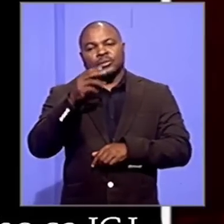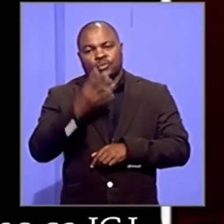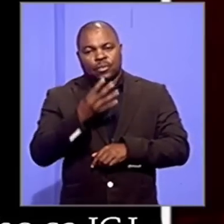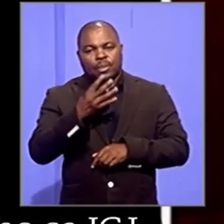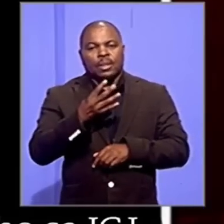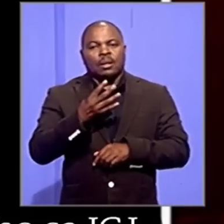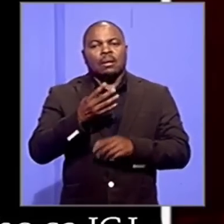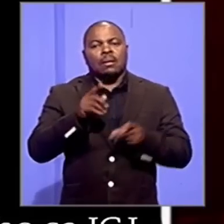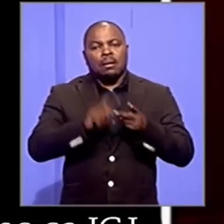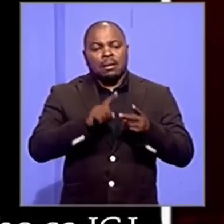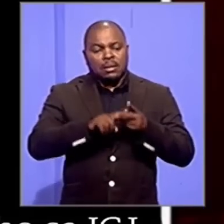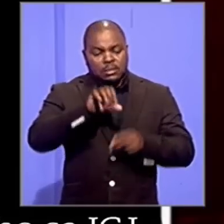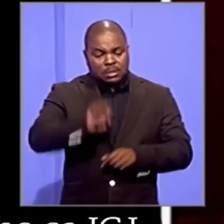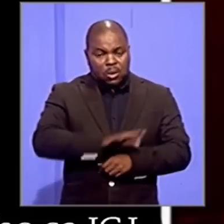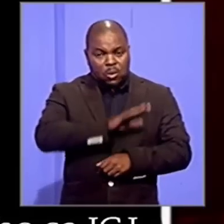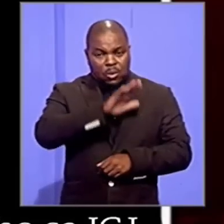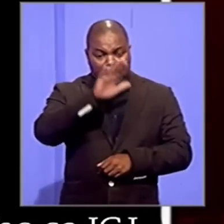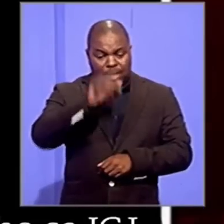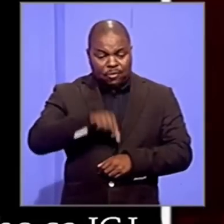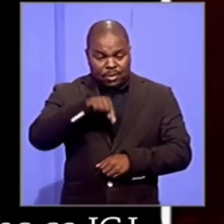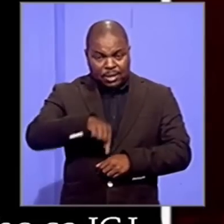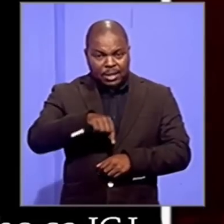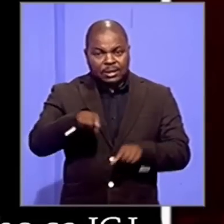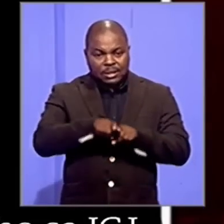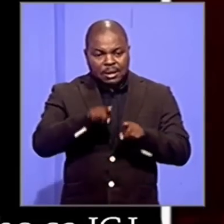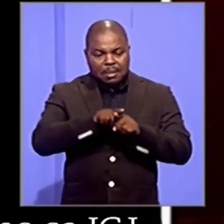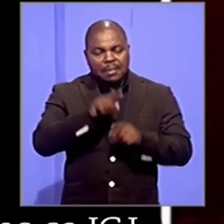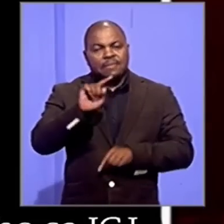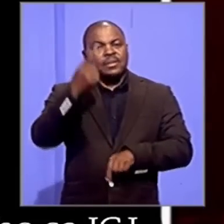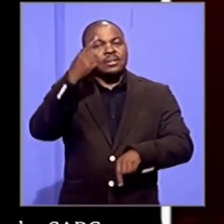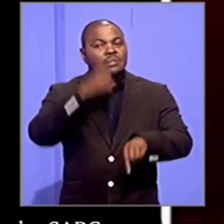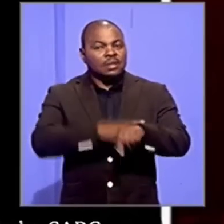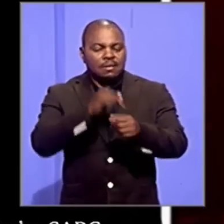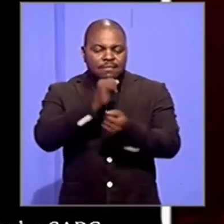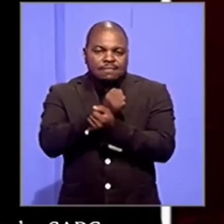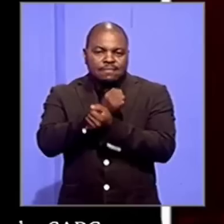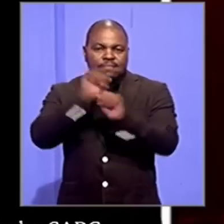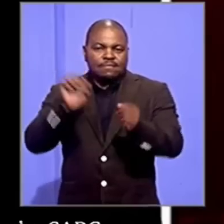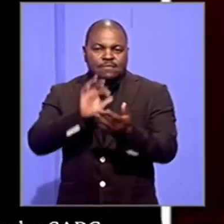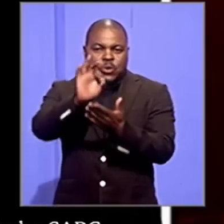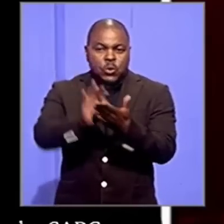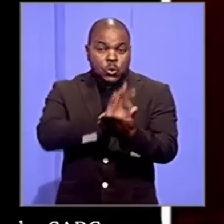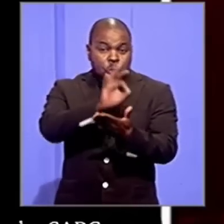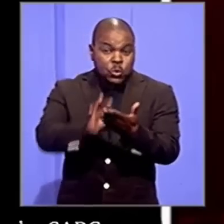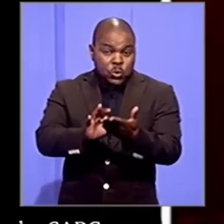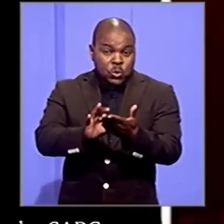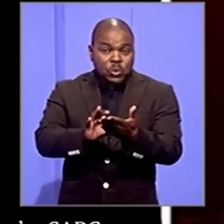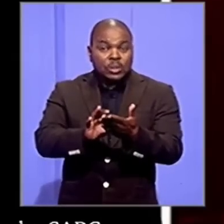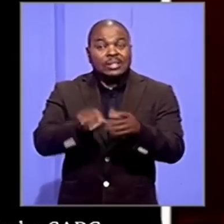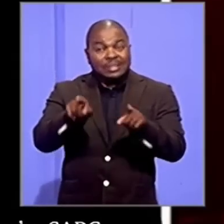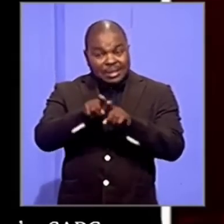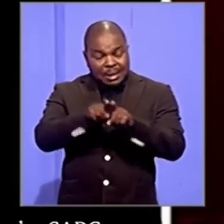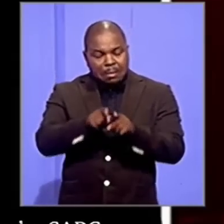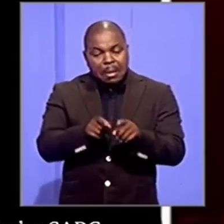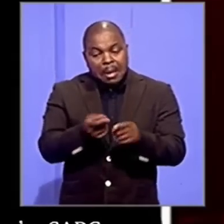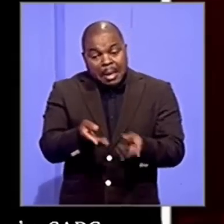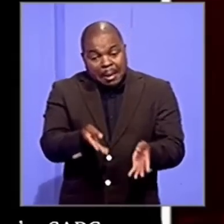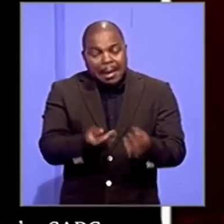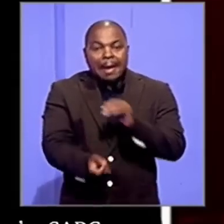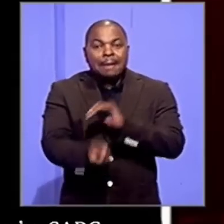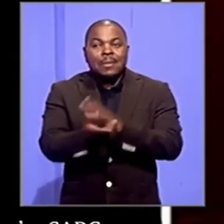1994 nakong eo naha ena ya Afrika Borwa e ne yang dikgethong tsa pele tsa demokrasi. Ho ne ho etsahala ketsahalo e tshwanang le